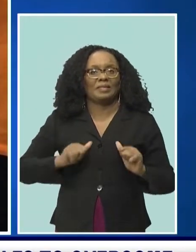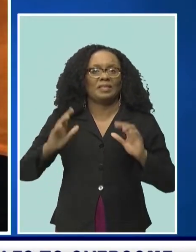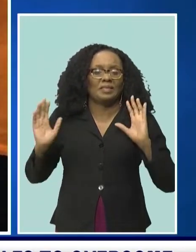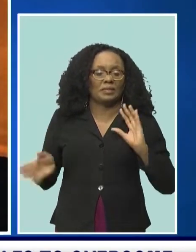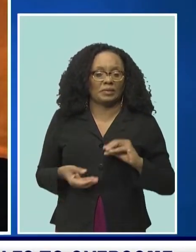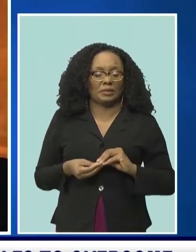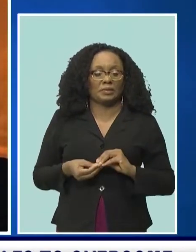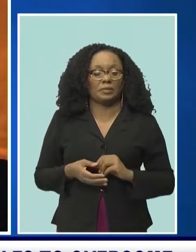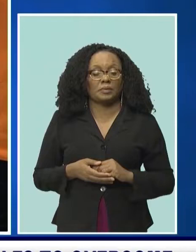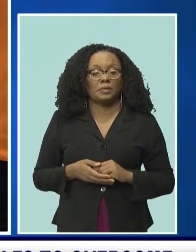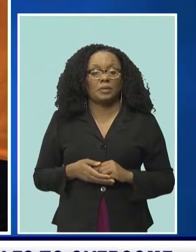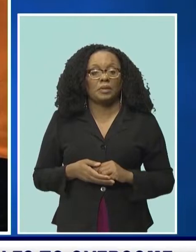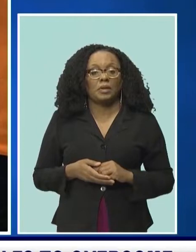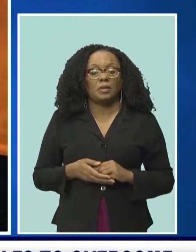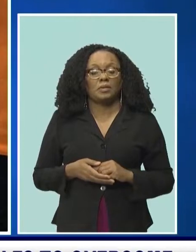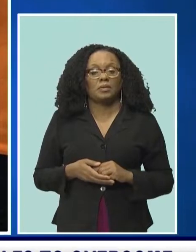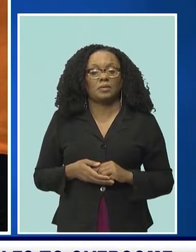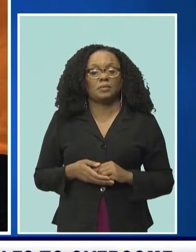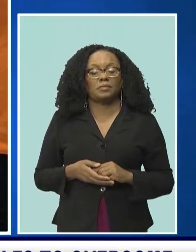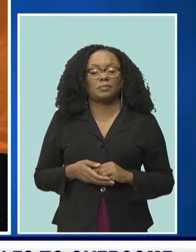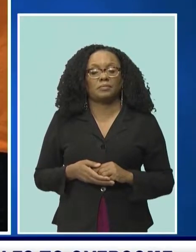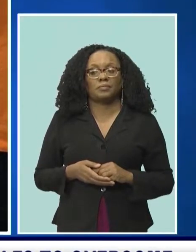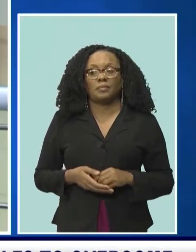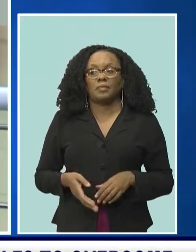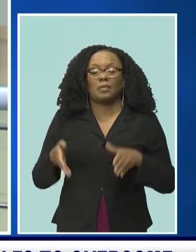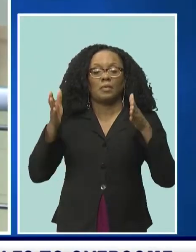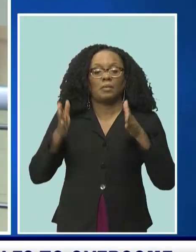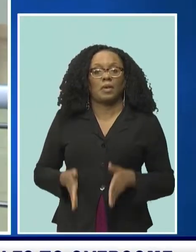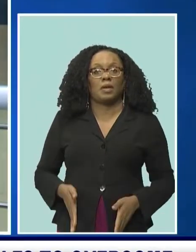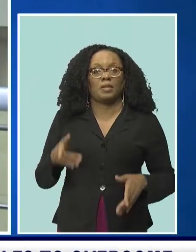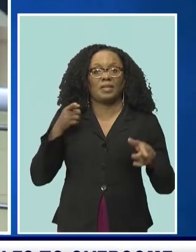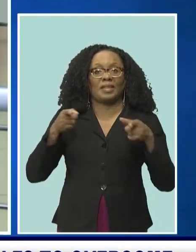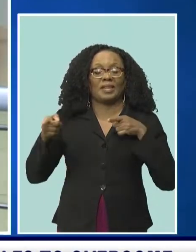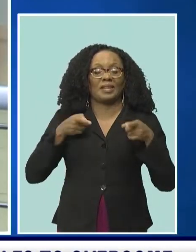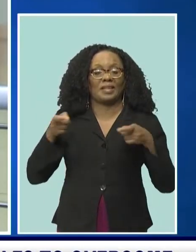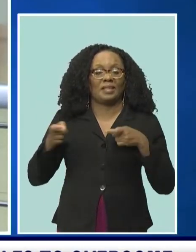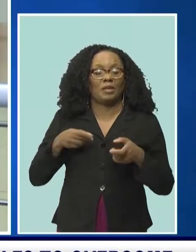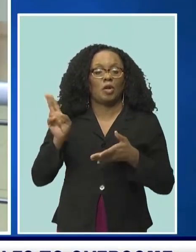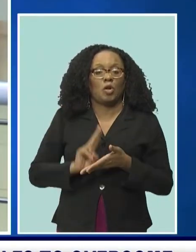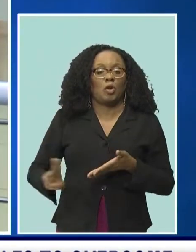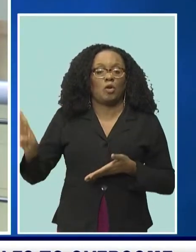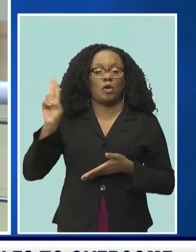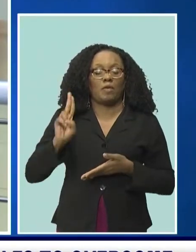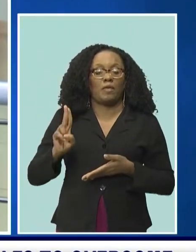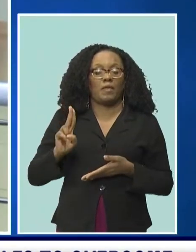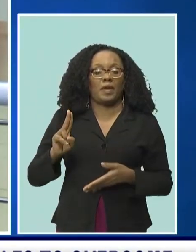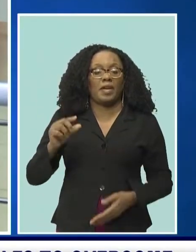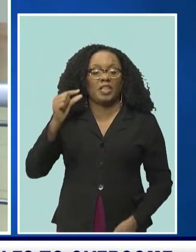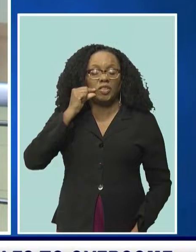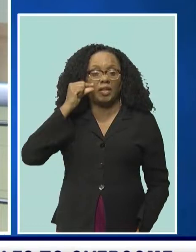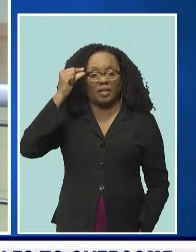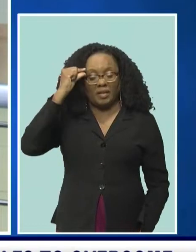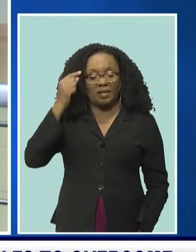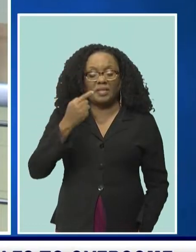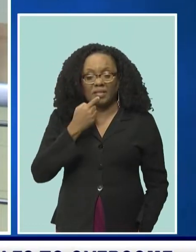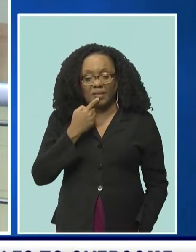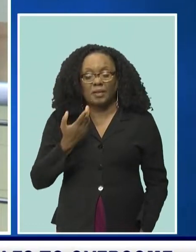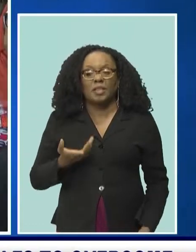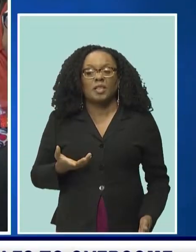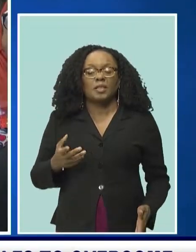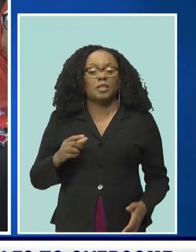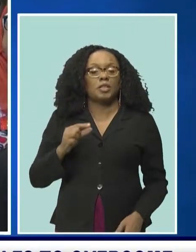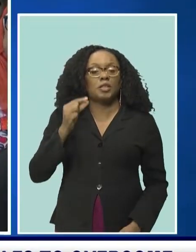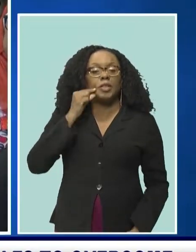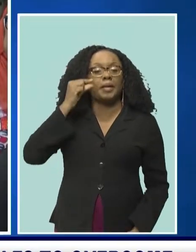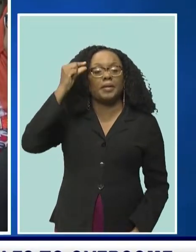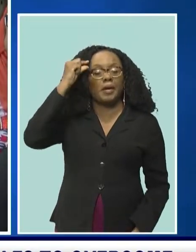Institute for Gender and Development at the University of the West Indies, Dr. Halima Deshon, said the statistics point to gender being at the heart